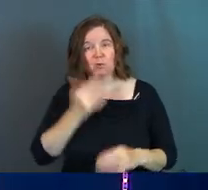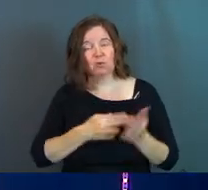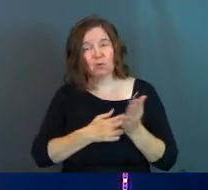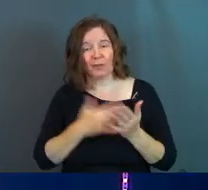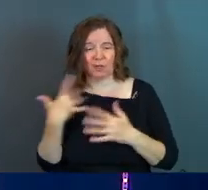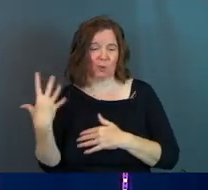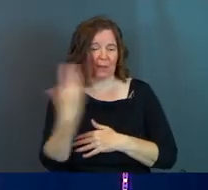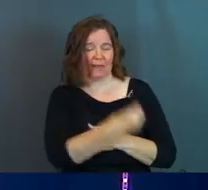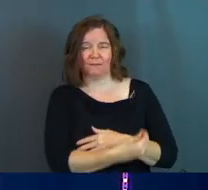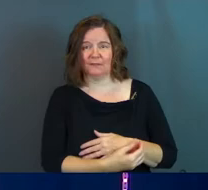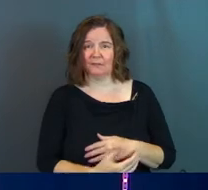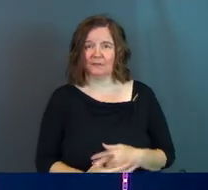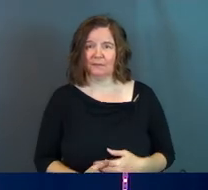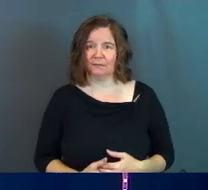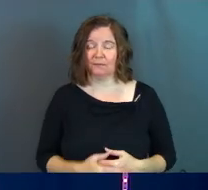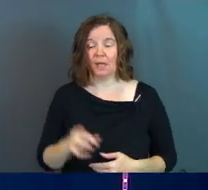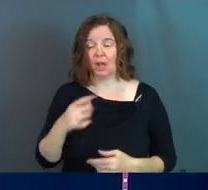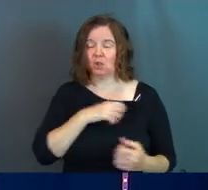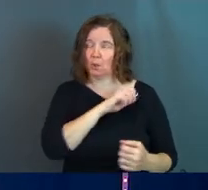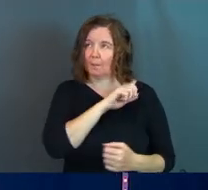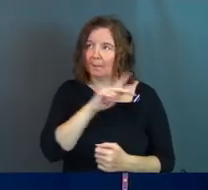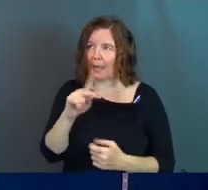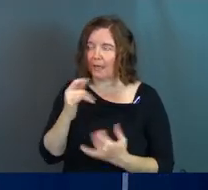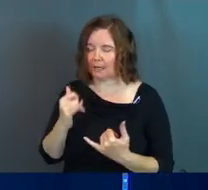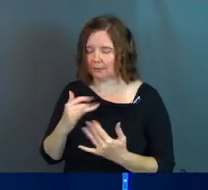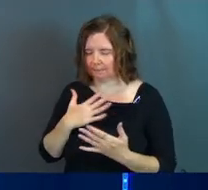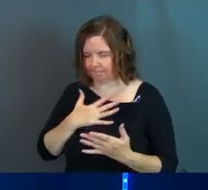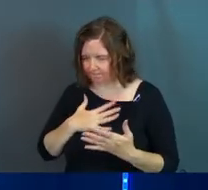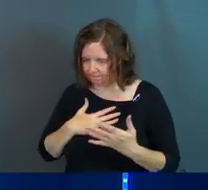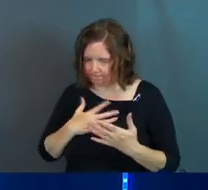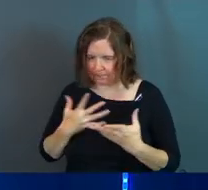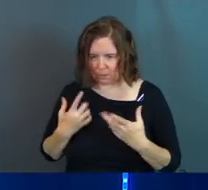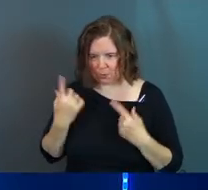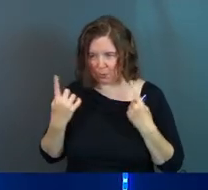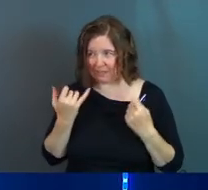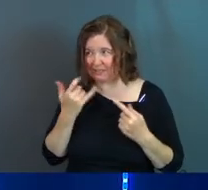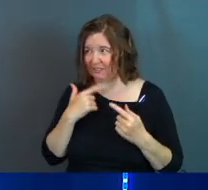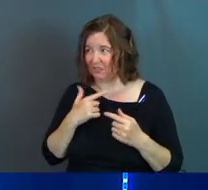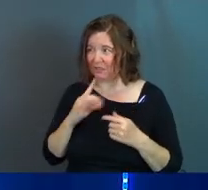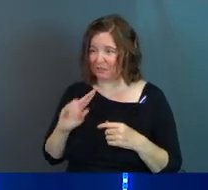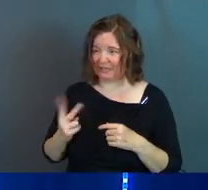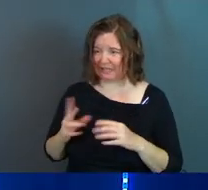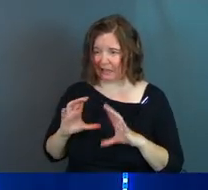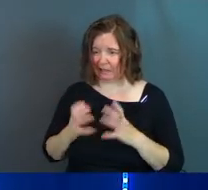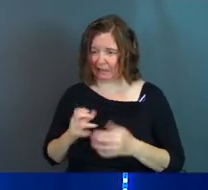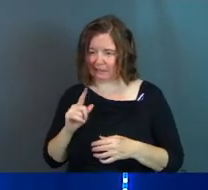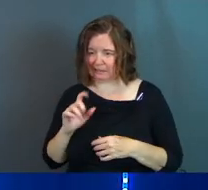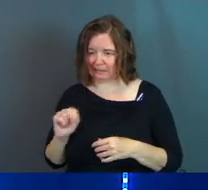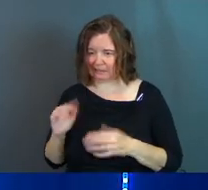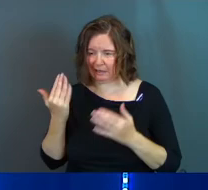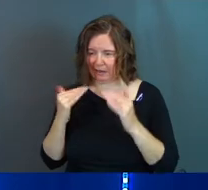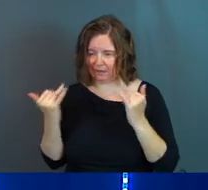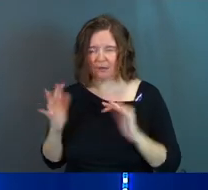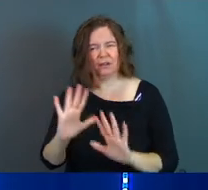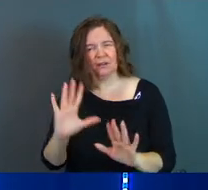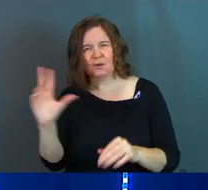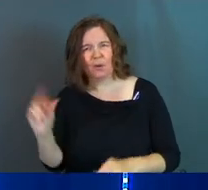and then you walked away from it. And you're back here now. And you wonder whether or not you're a second-class citizen in heaven.